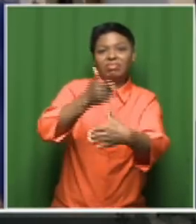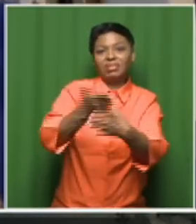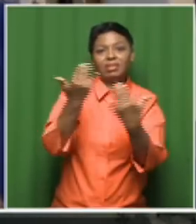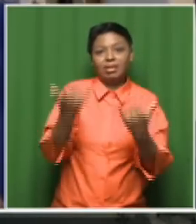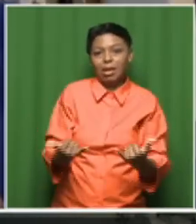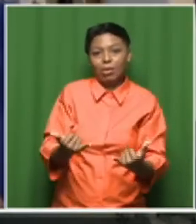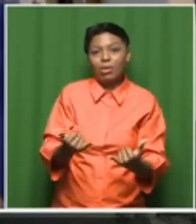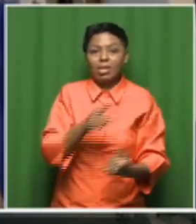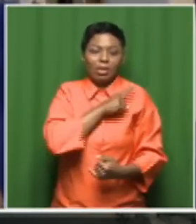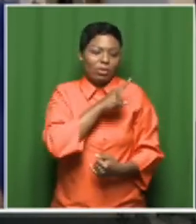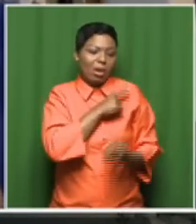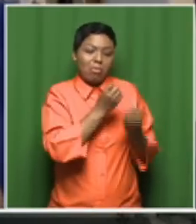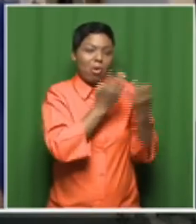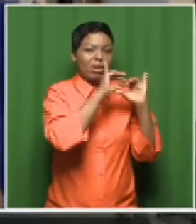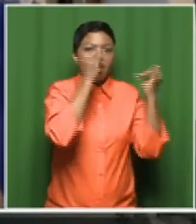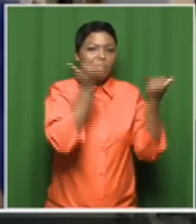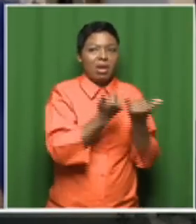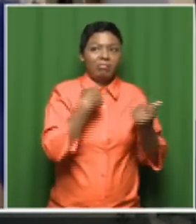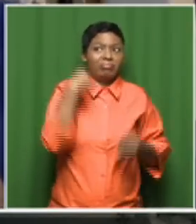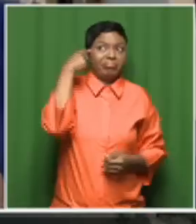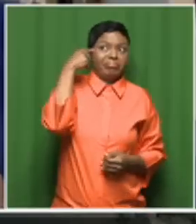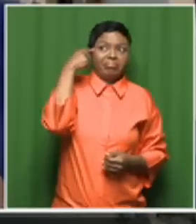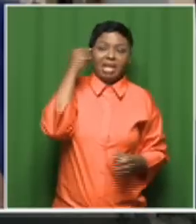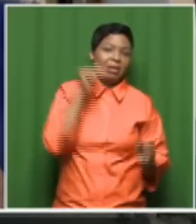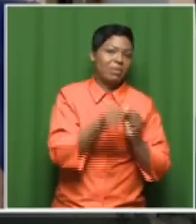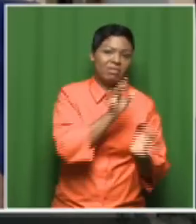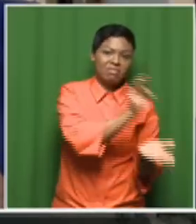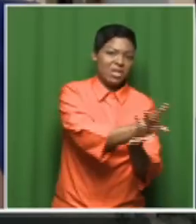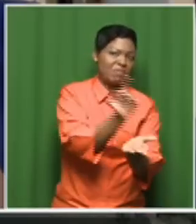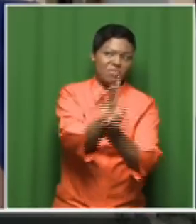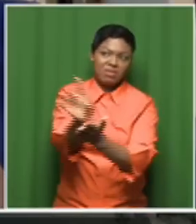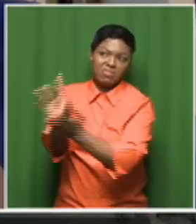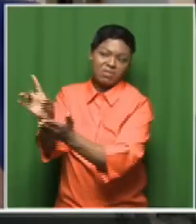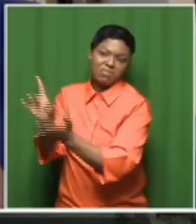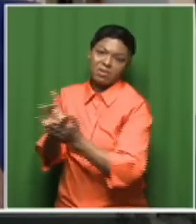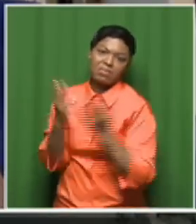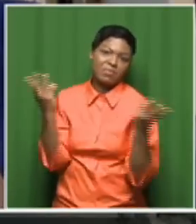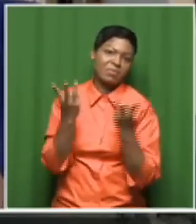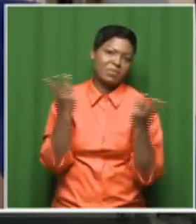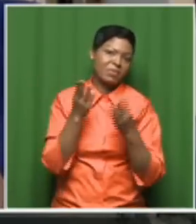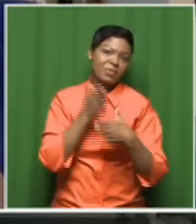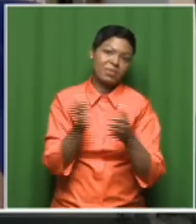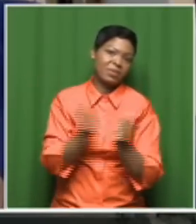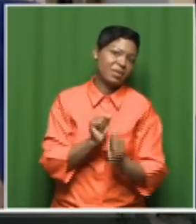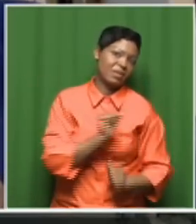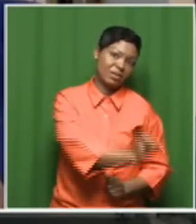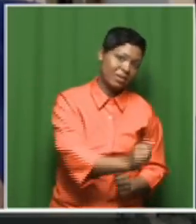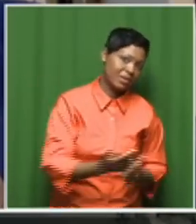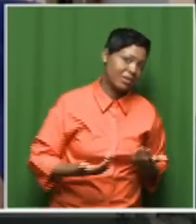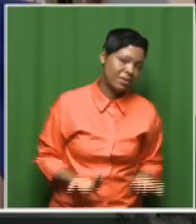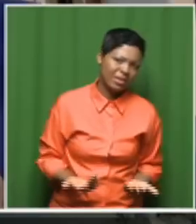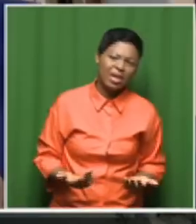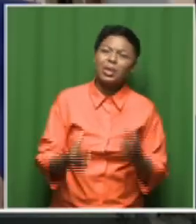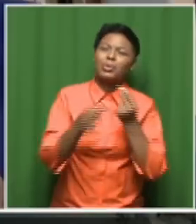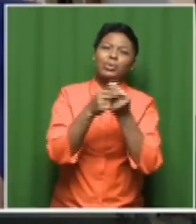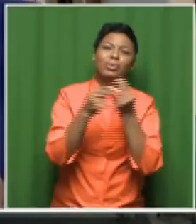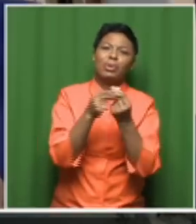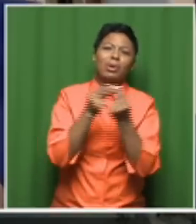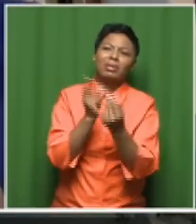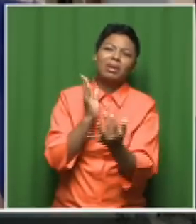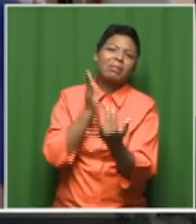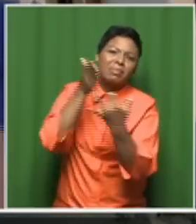technology companies, they're there, it's happening. This is what we're doing. Where does this leave unions, and how do